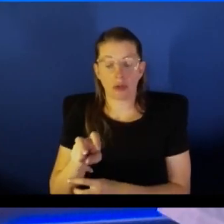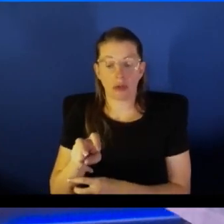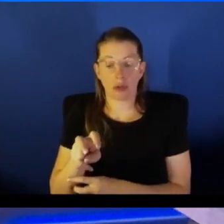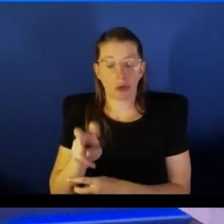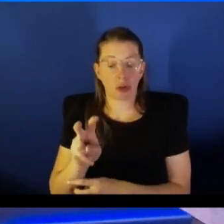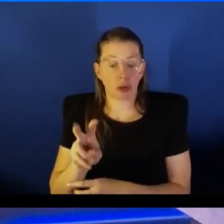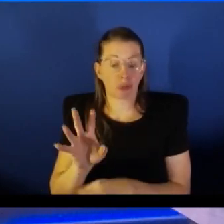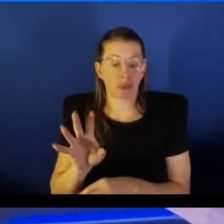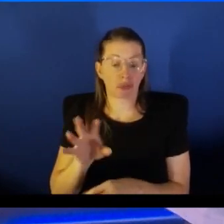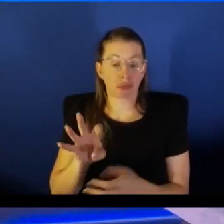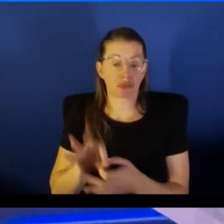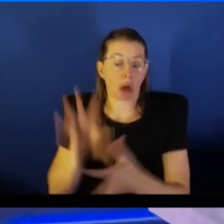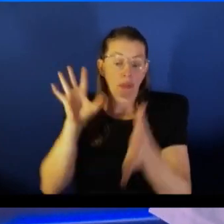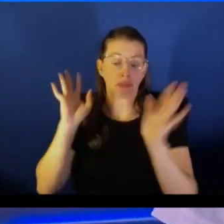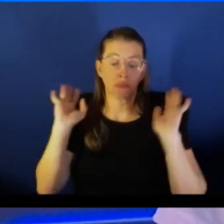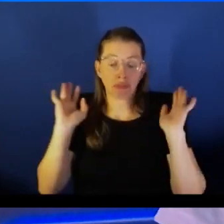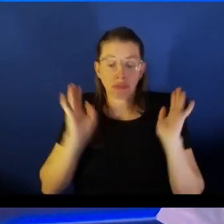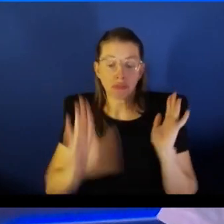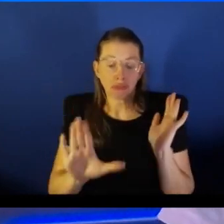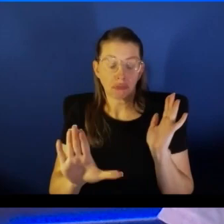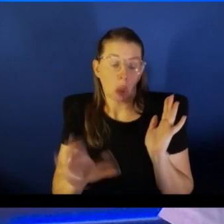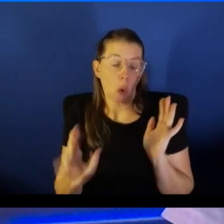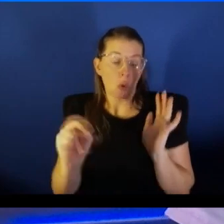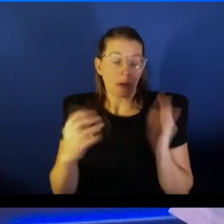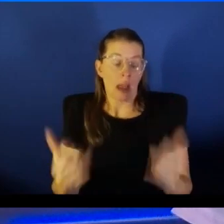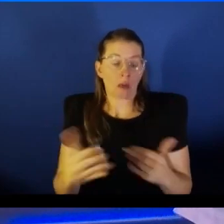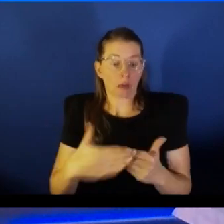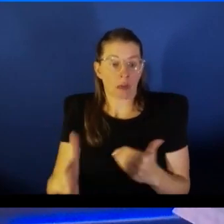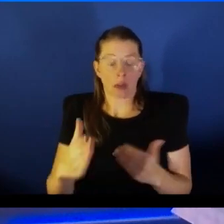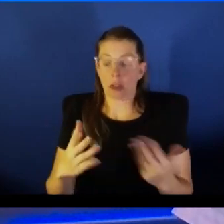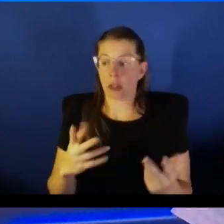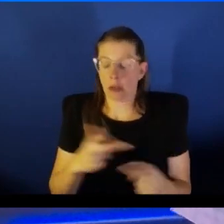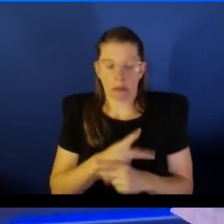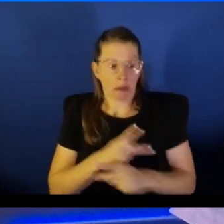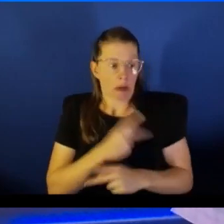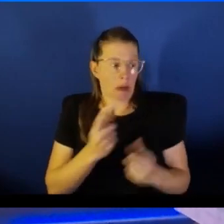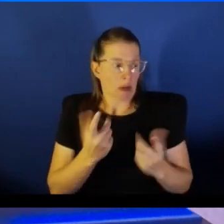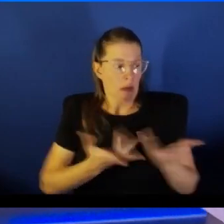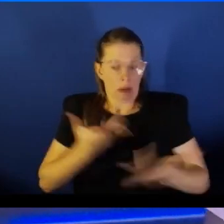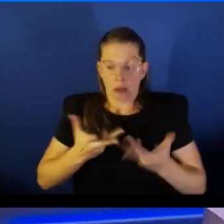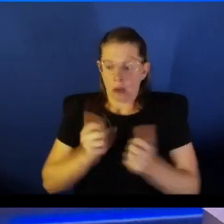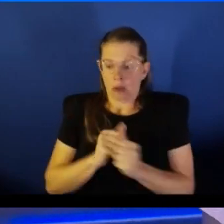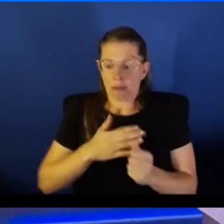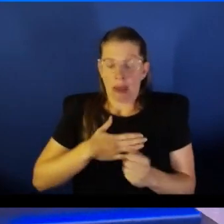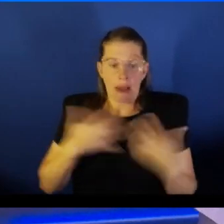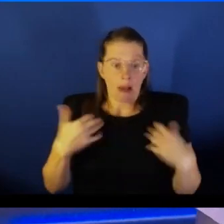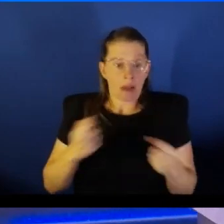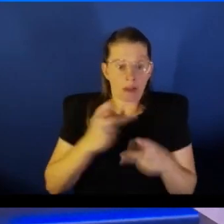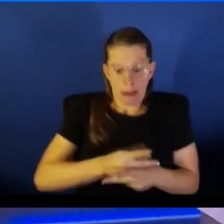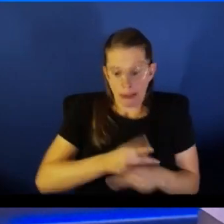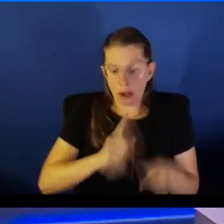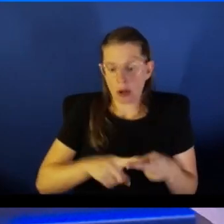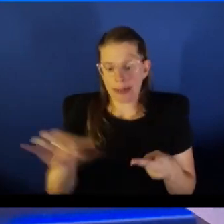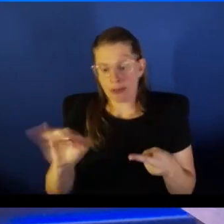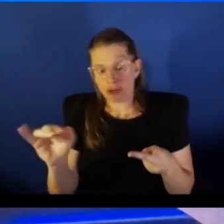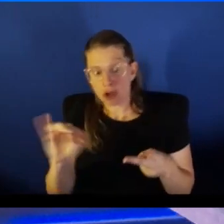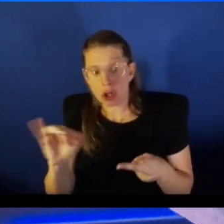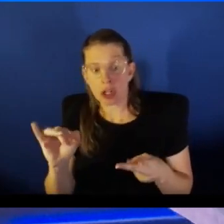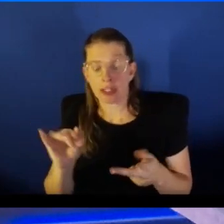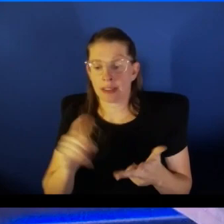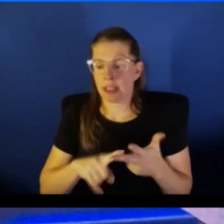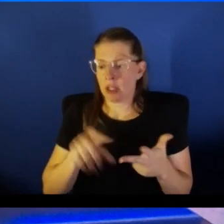that you need to figure out what I need to do with my healthcare, what I need to do with my insurance and Social